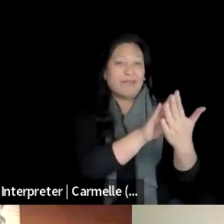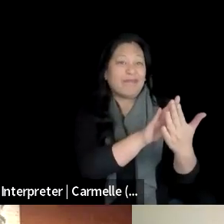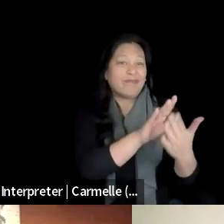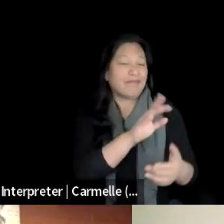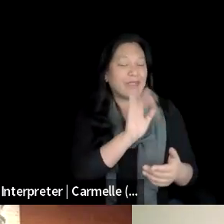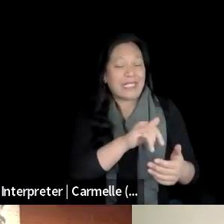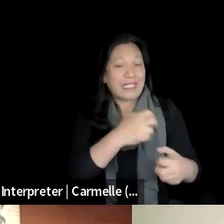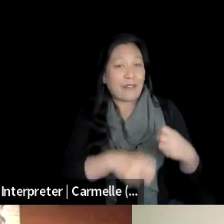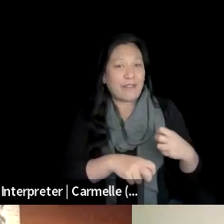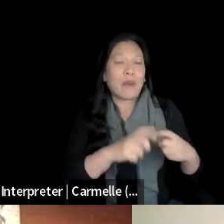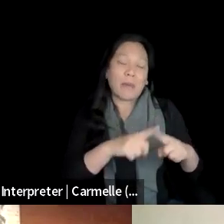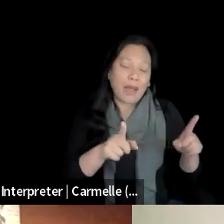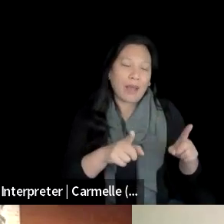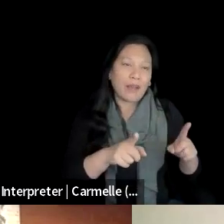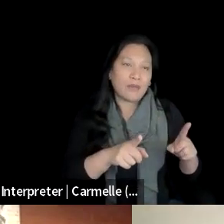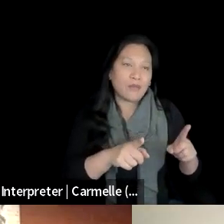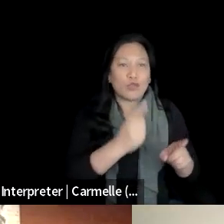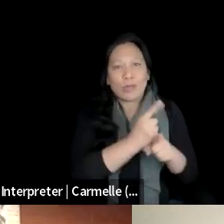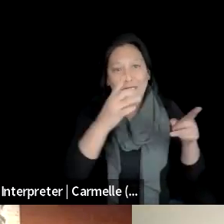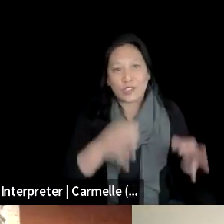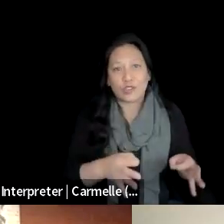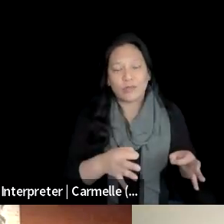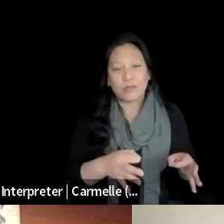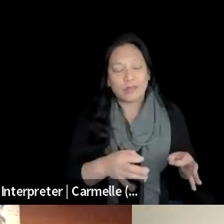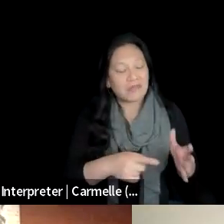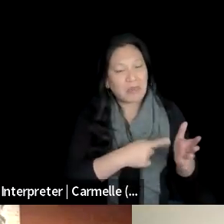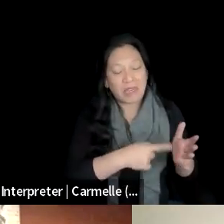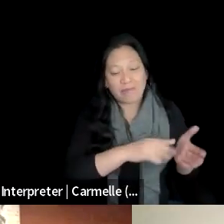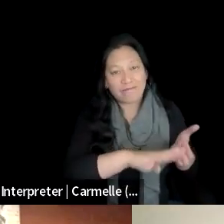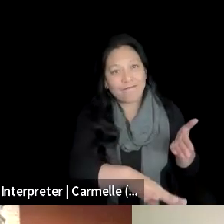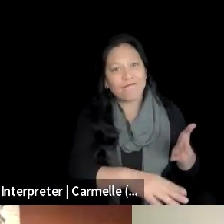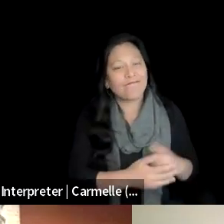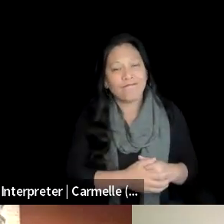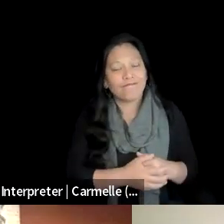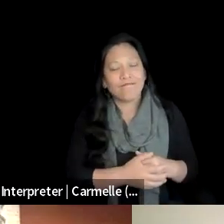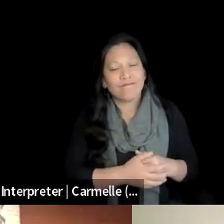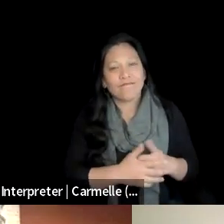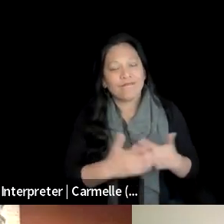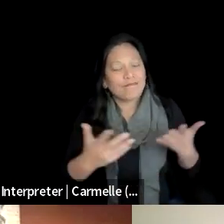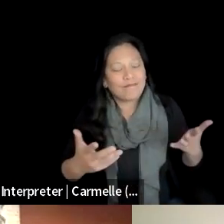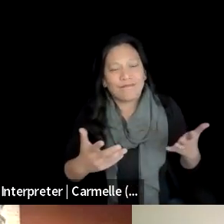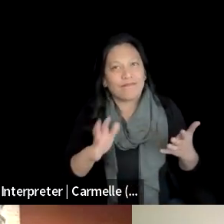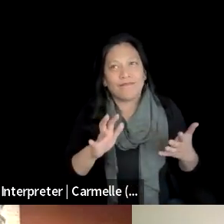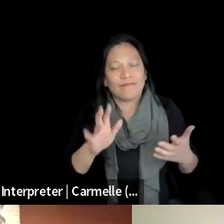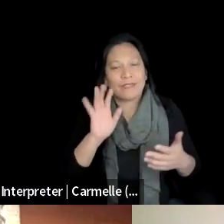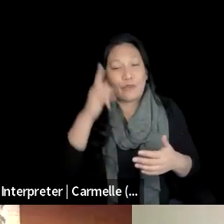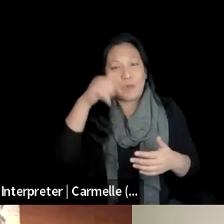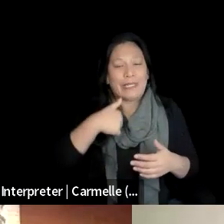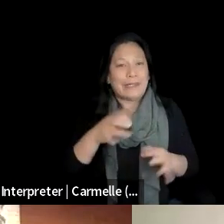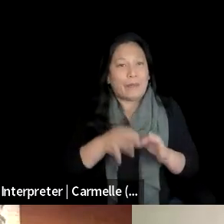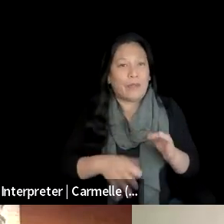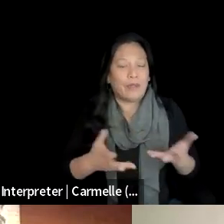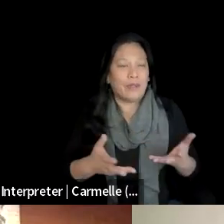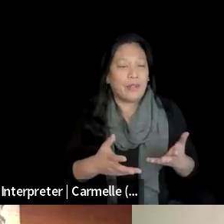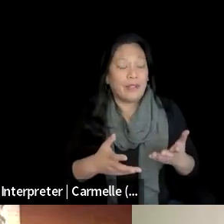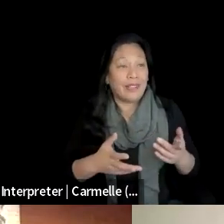thing. So to me, it's as simple as that. Again, it's just not